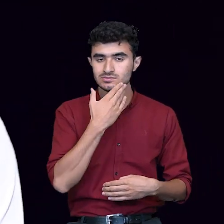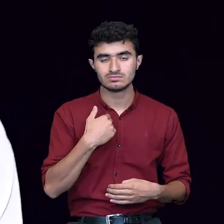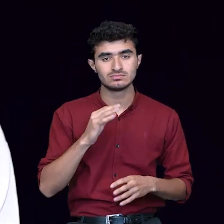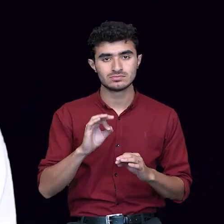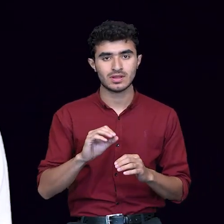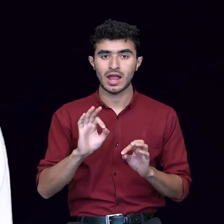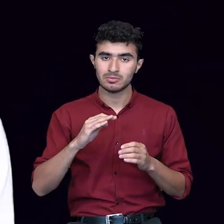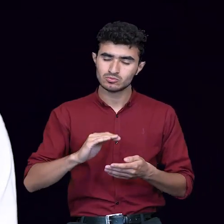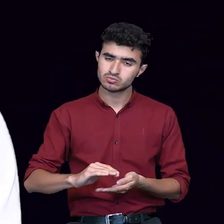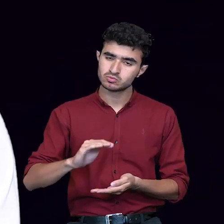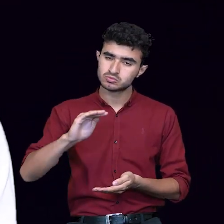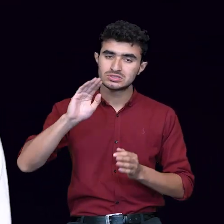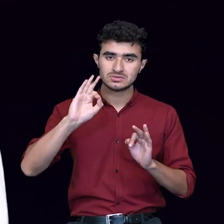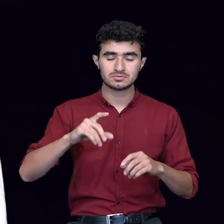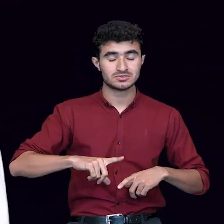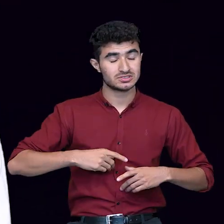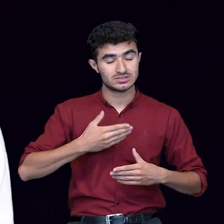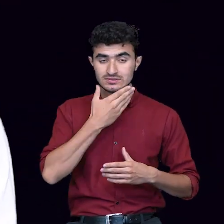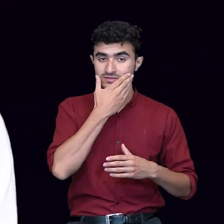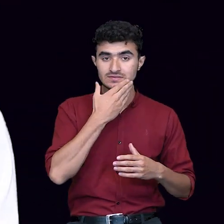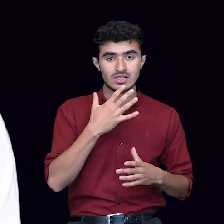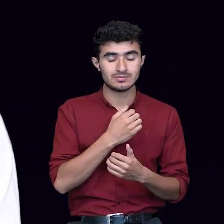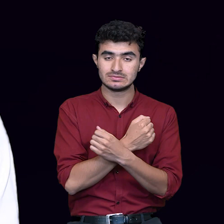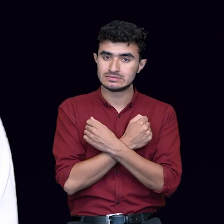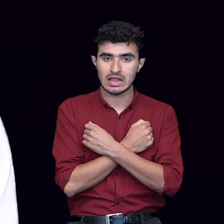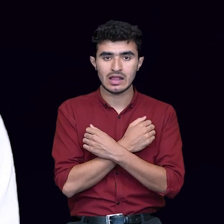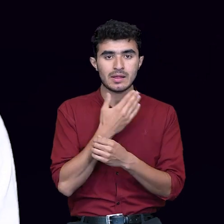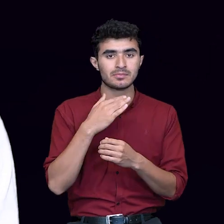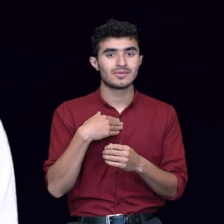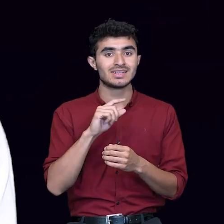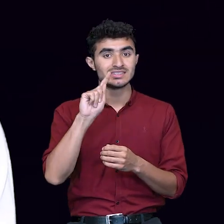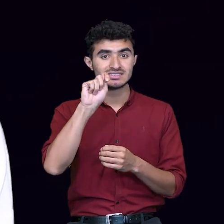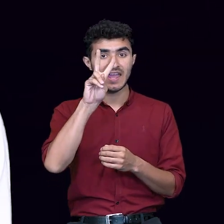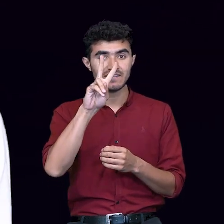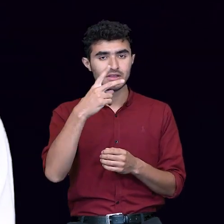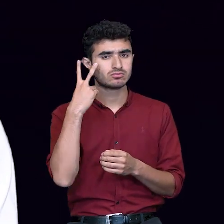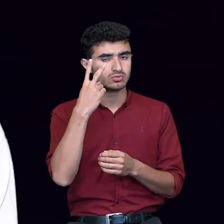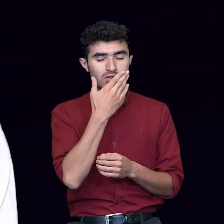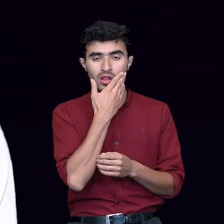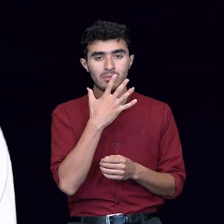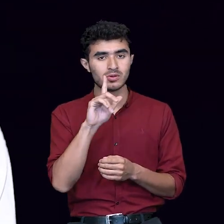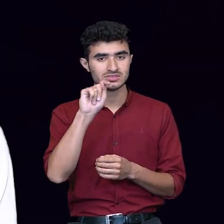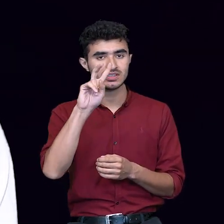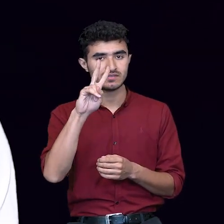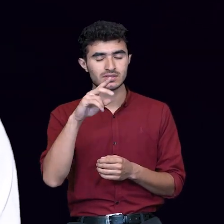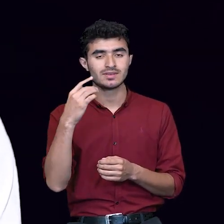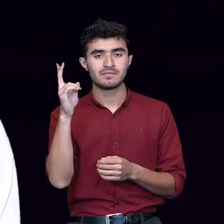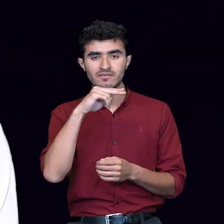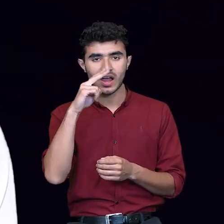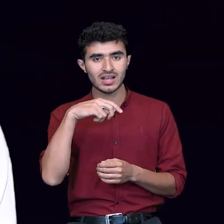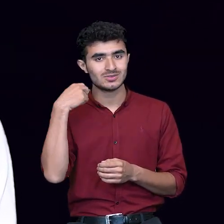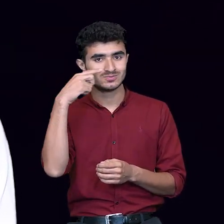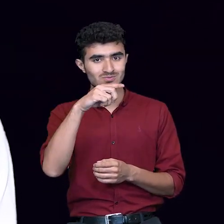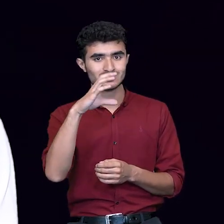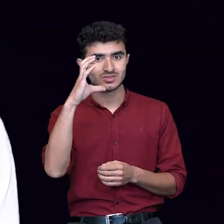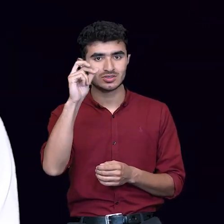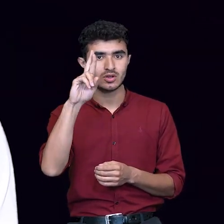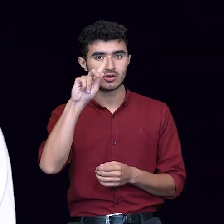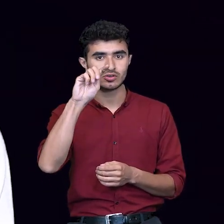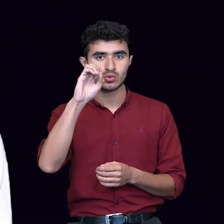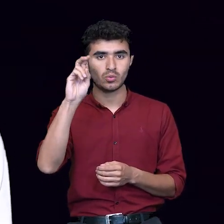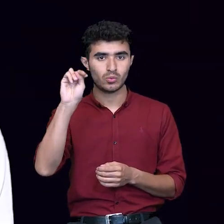is for as long as I can remember, chote hote se. I've been watching TV, so then cartoons,